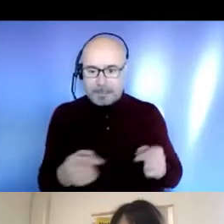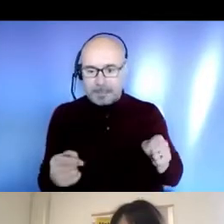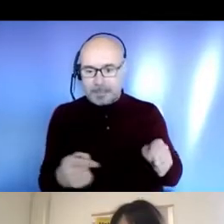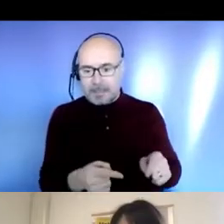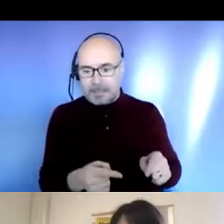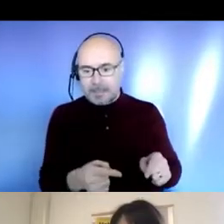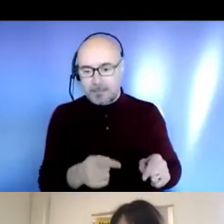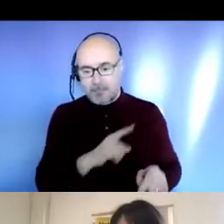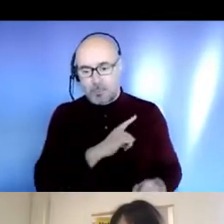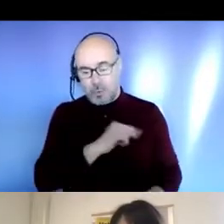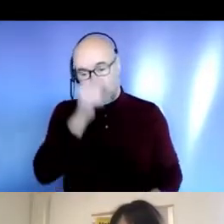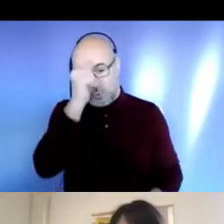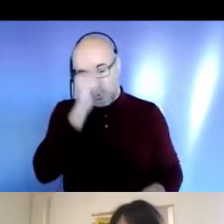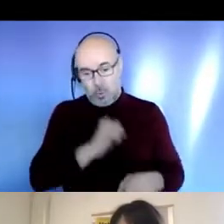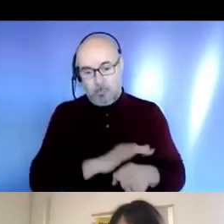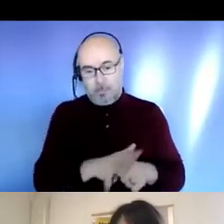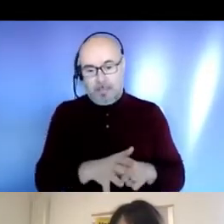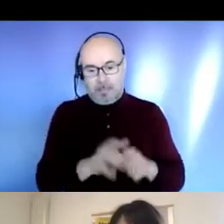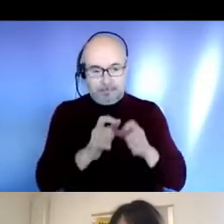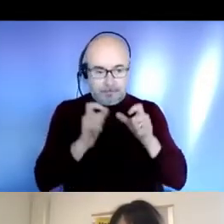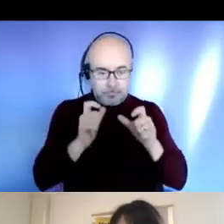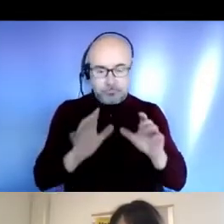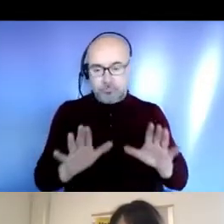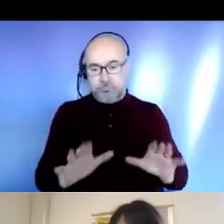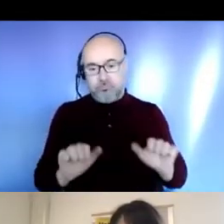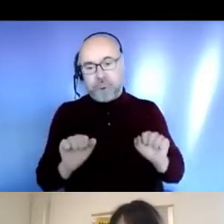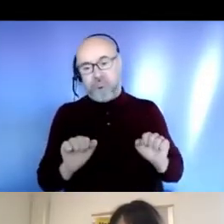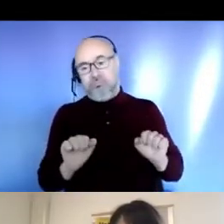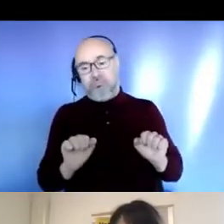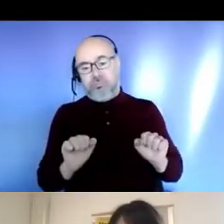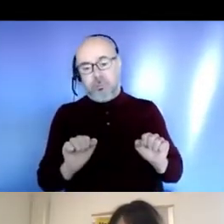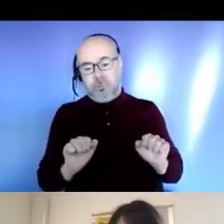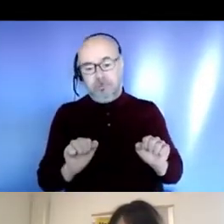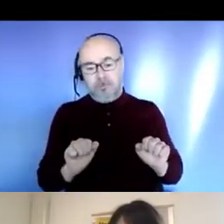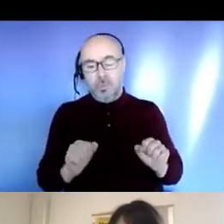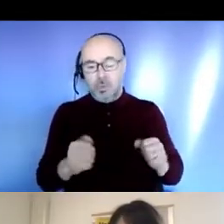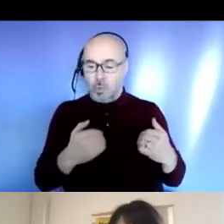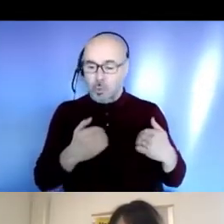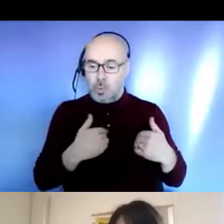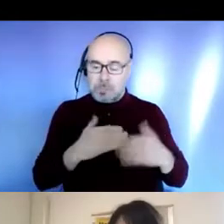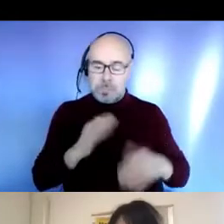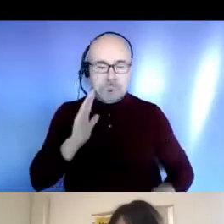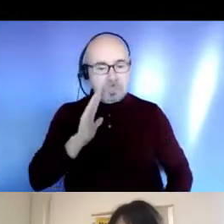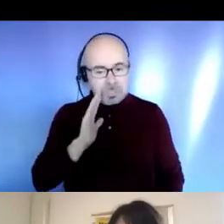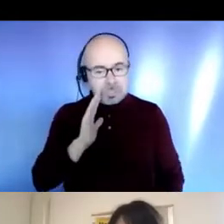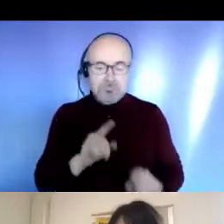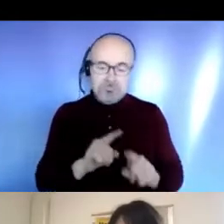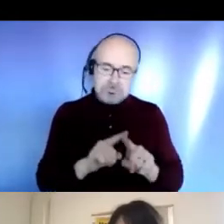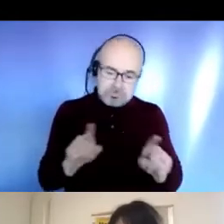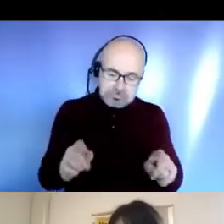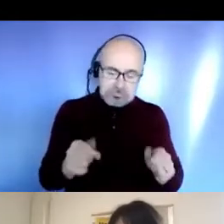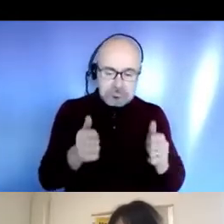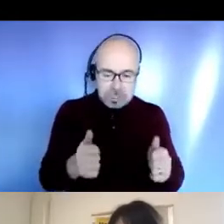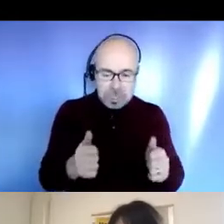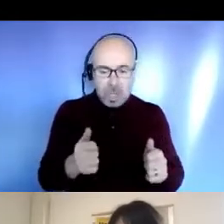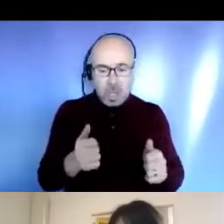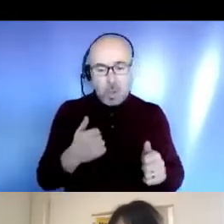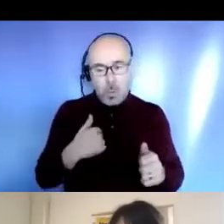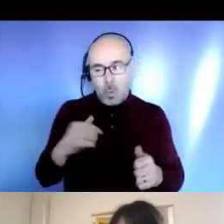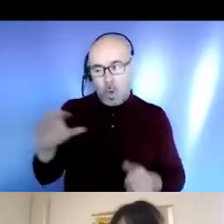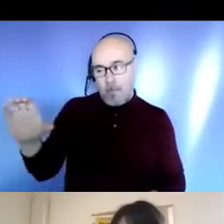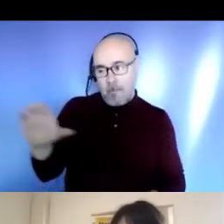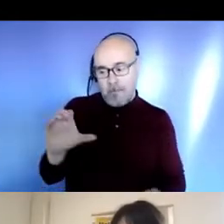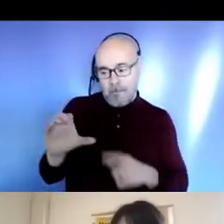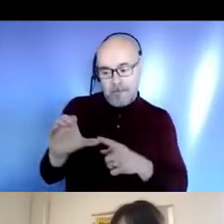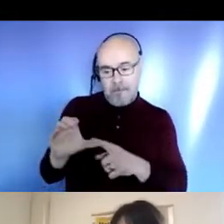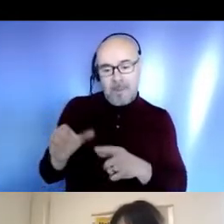difficult by the pandemic. So we took all this on board. We got some funding from Scottish Enterprise a few years